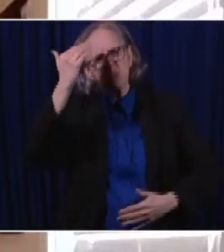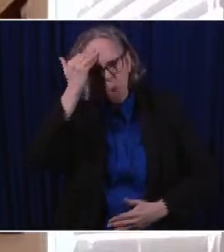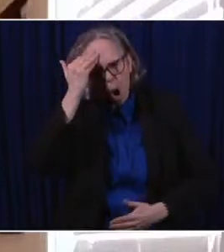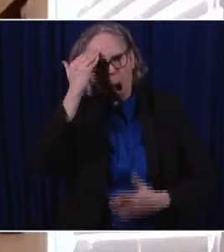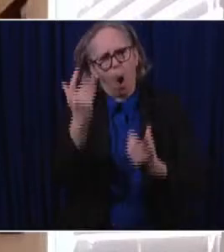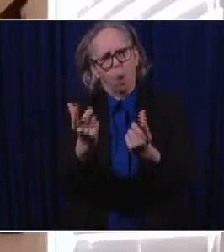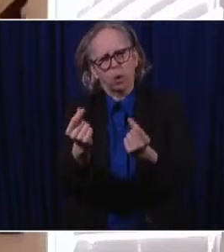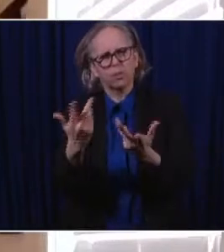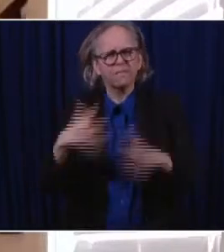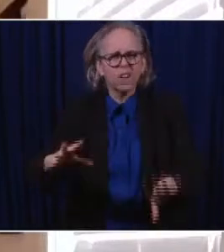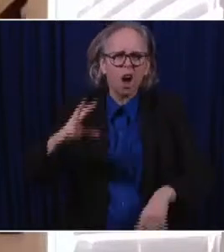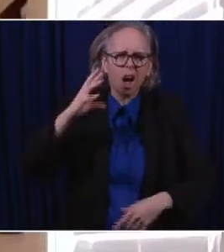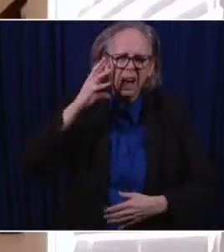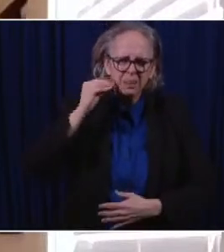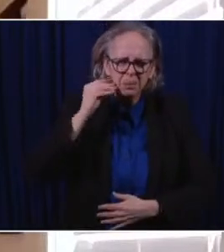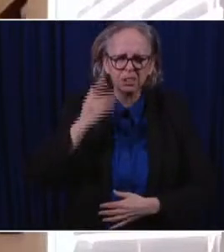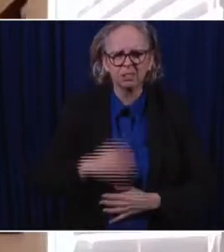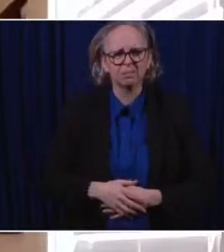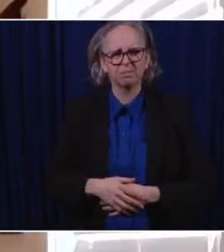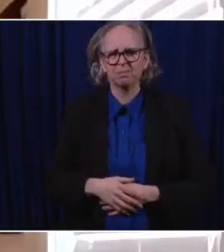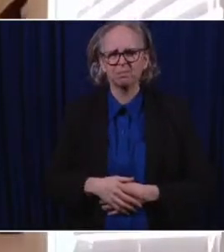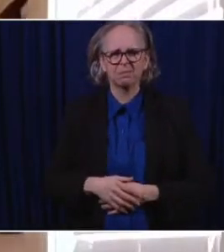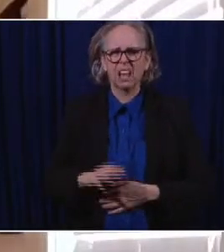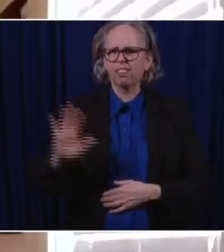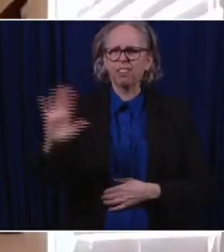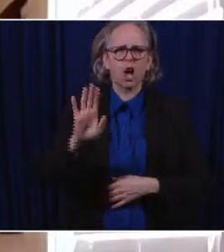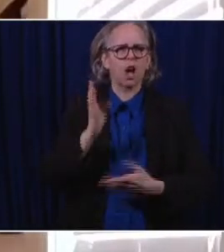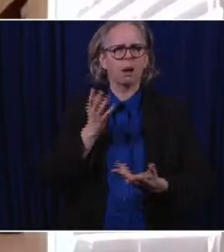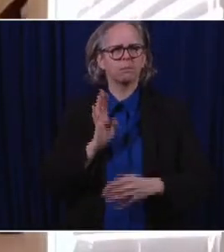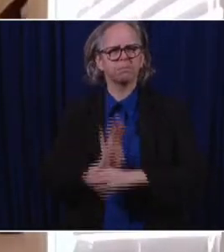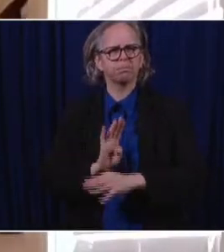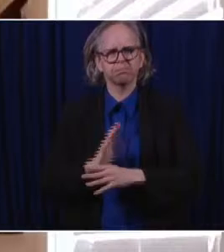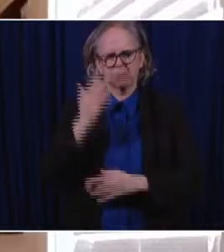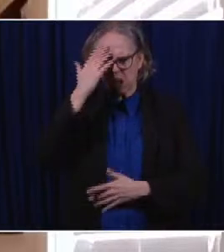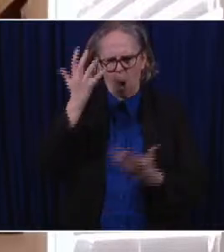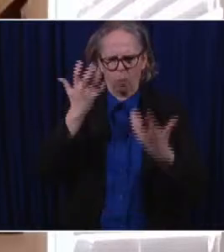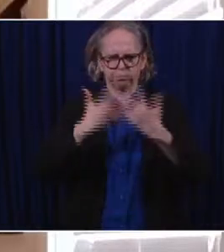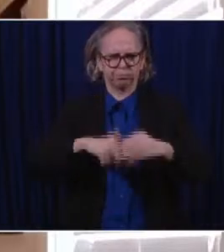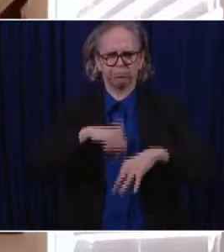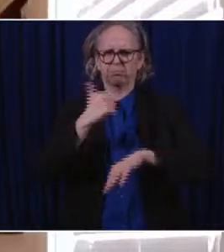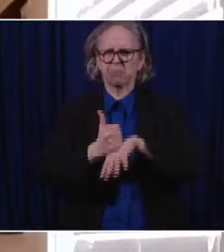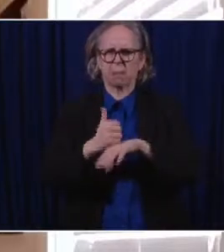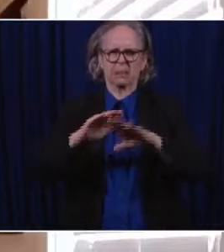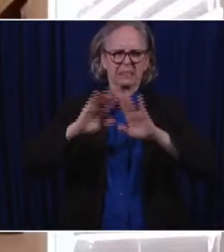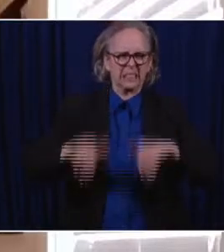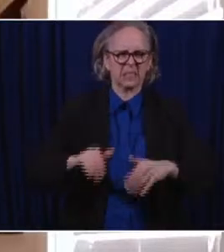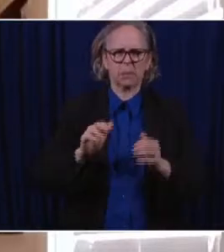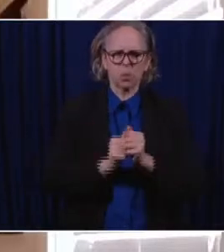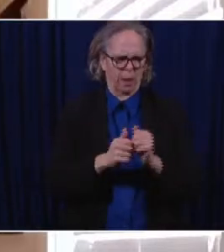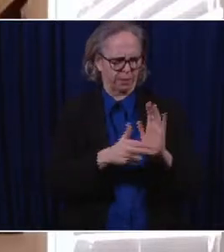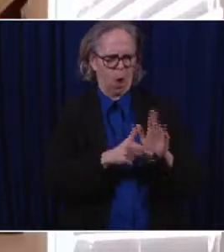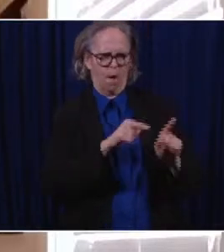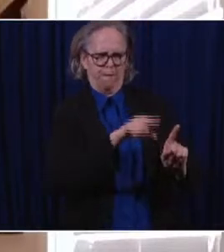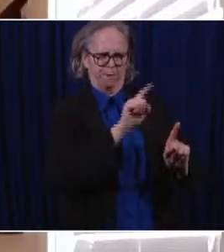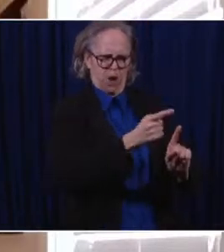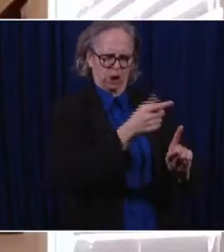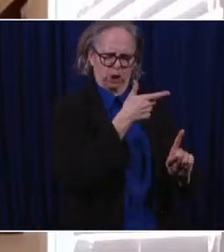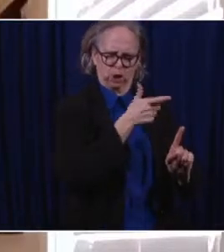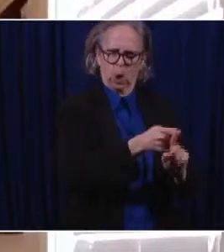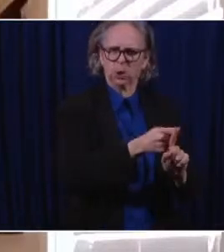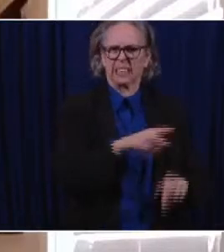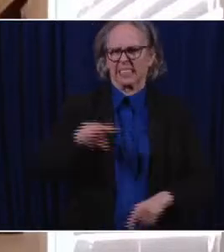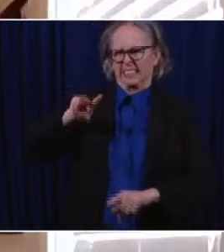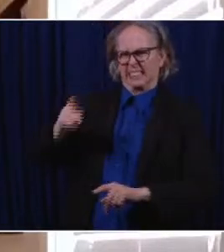part of their engineering. They're well aware of the importance of this, and they have the kinds of experience and internal controls that give us a lot